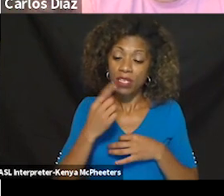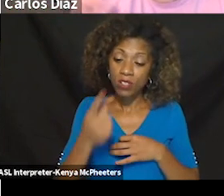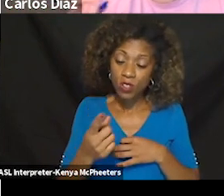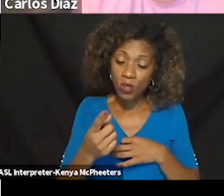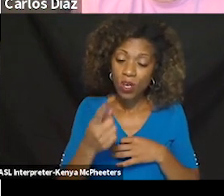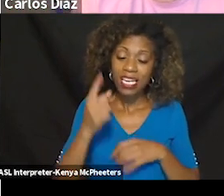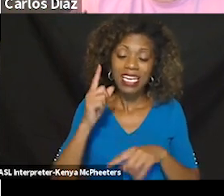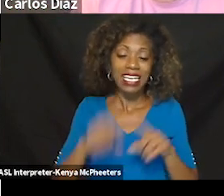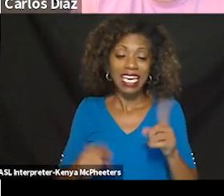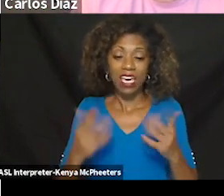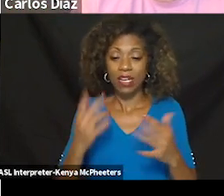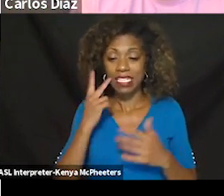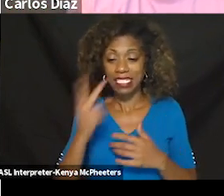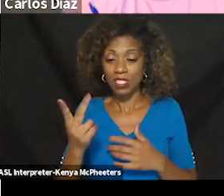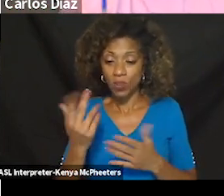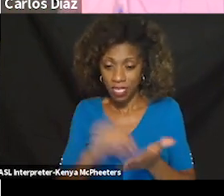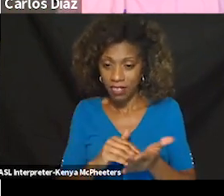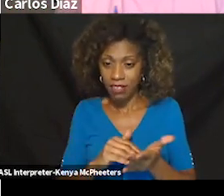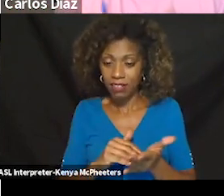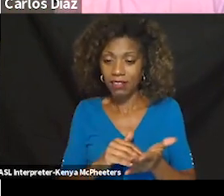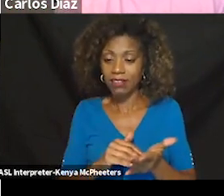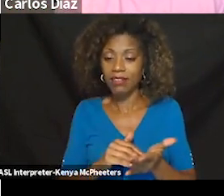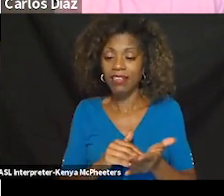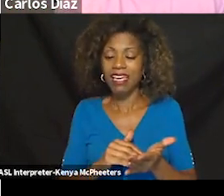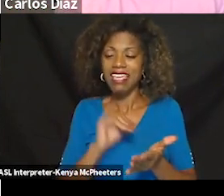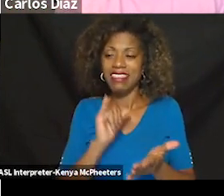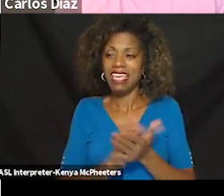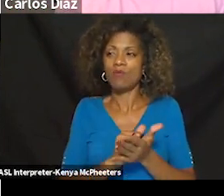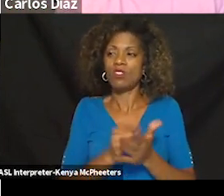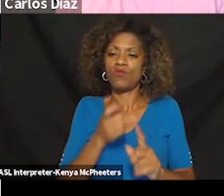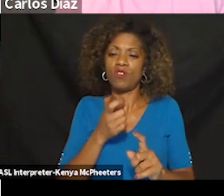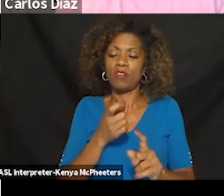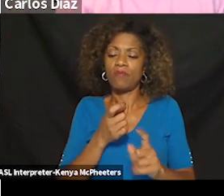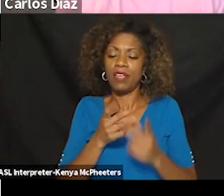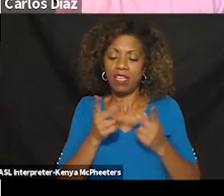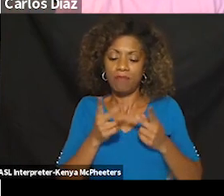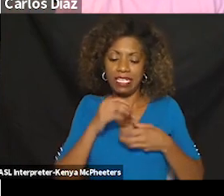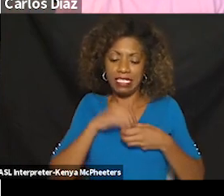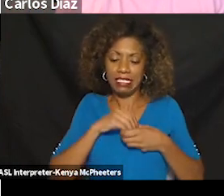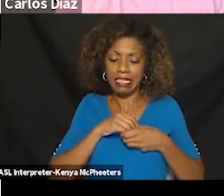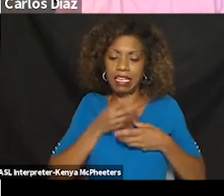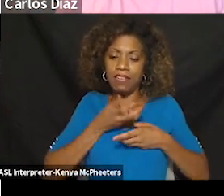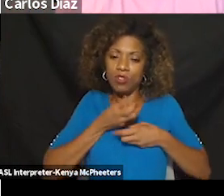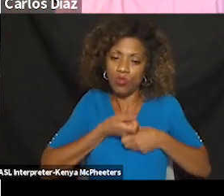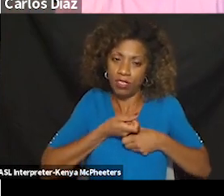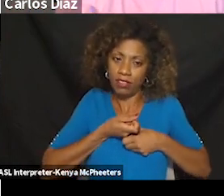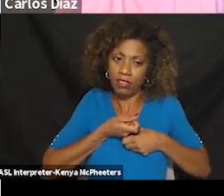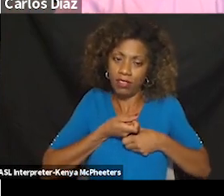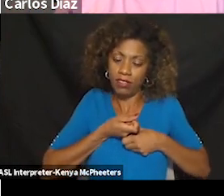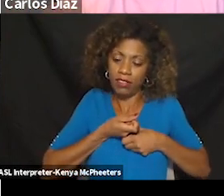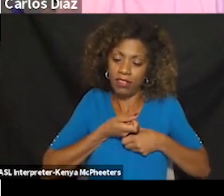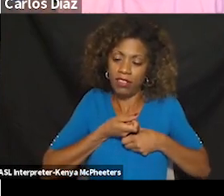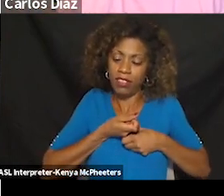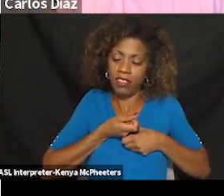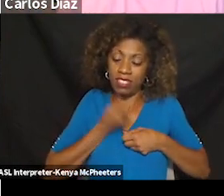a core message of love to build trust. And this openness to showing their emotion and their trust from their community all throughout the